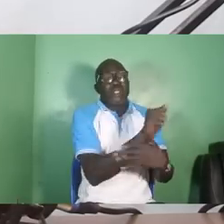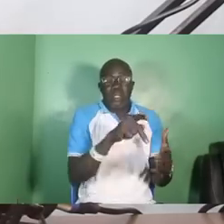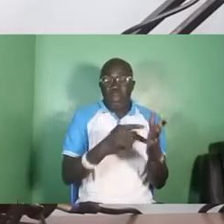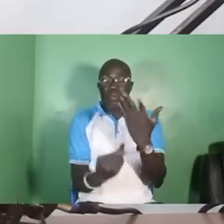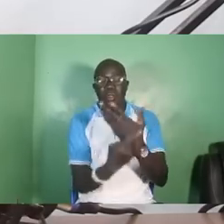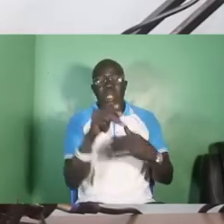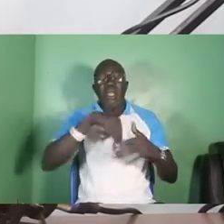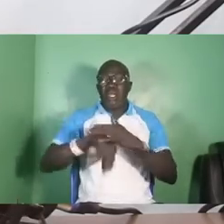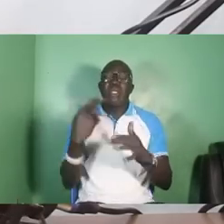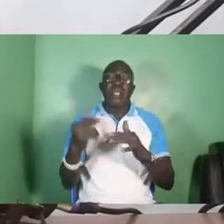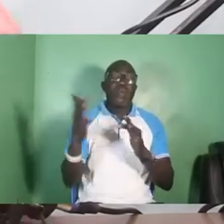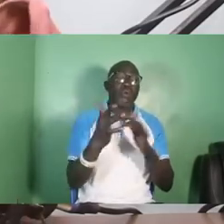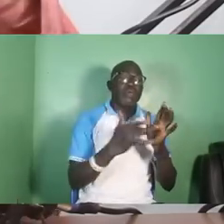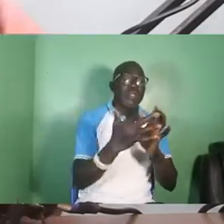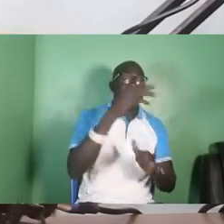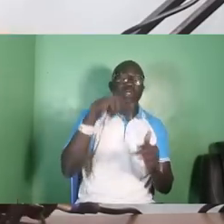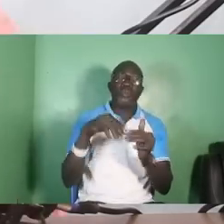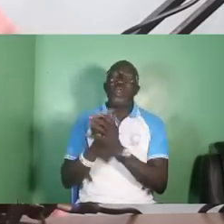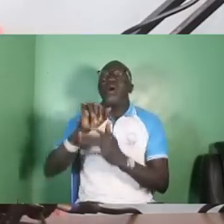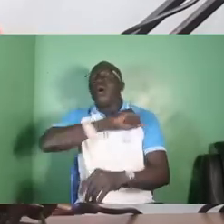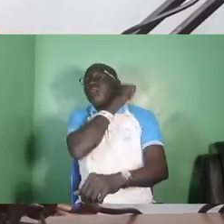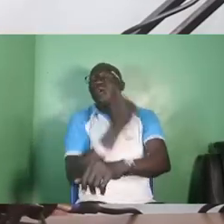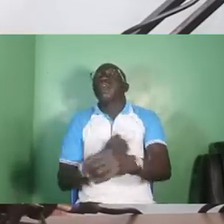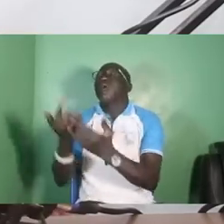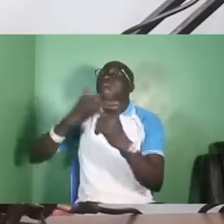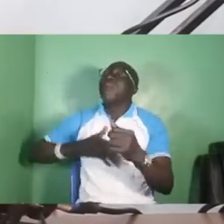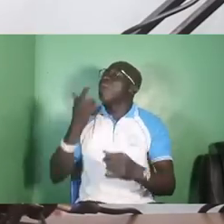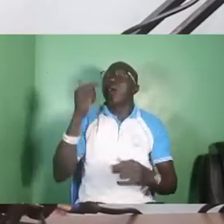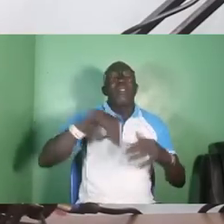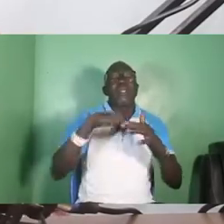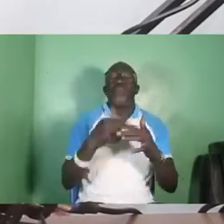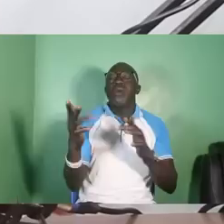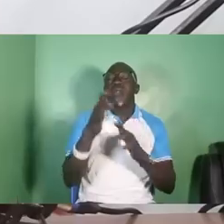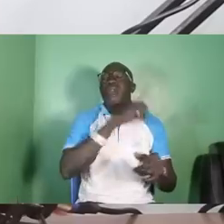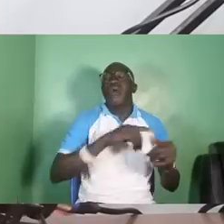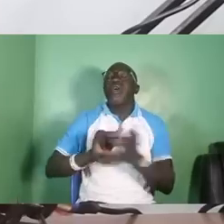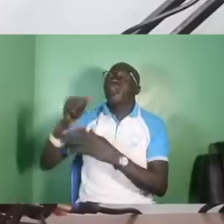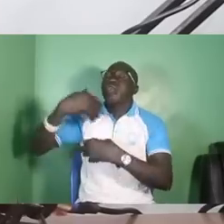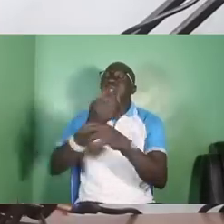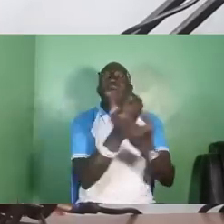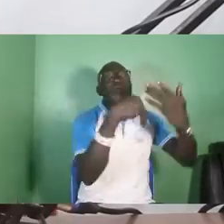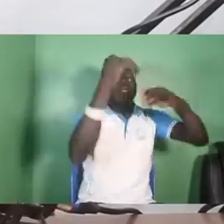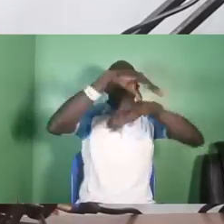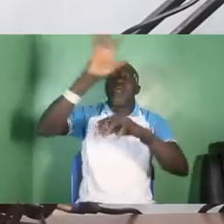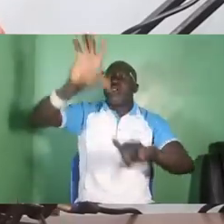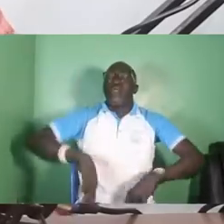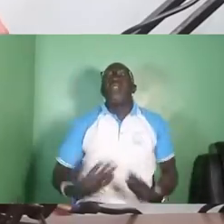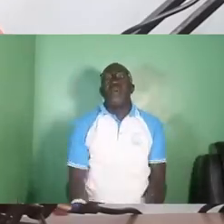moi. N'y a pas de attaque. À cet endroit, mais garde. L'homme qu'on doit. Qu'on d'ailleurs. Aïe, ma